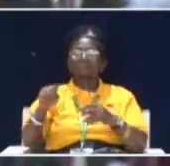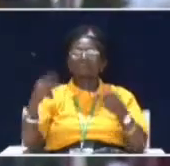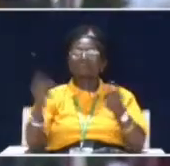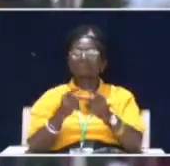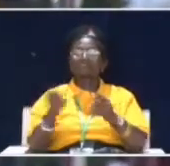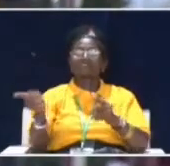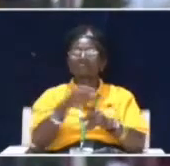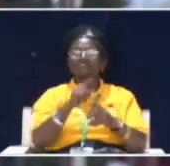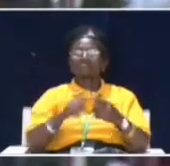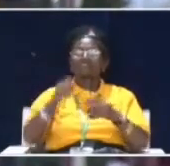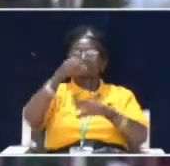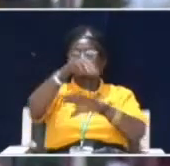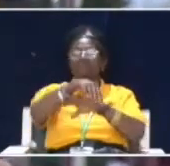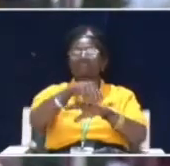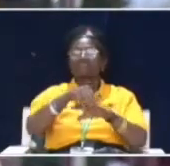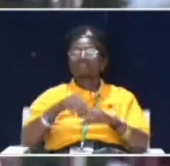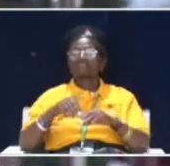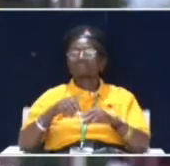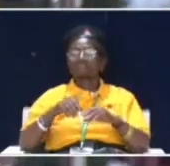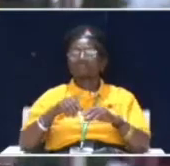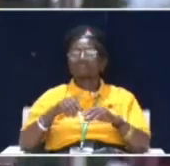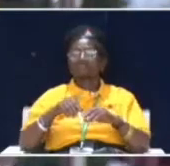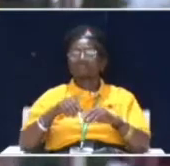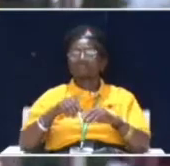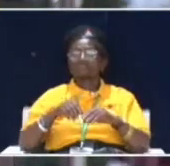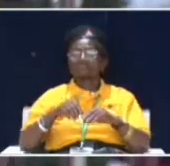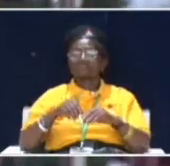you tonight, he will do it.